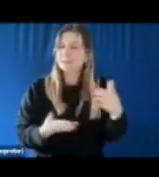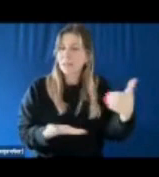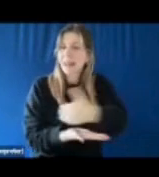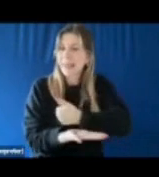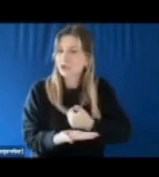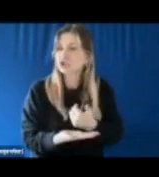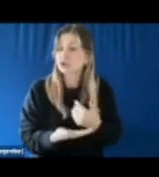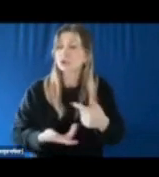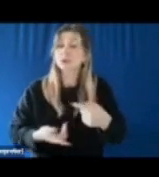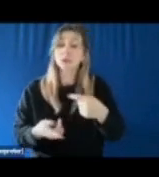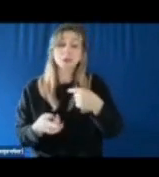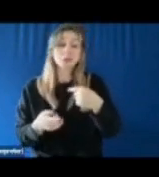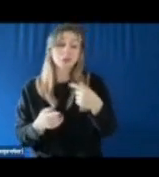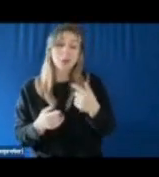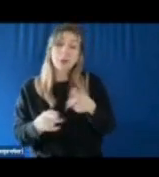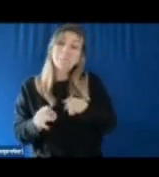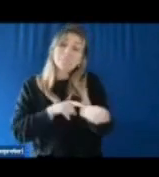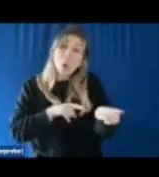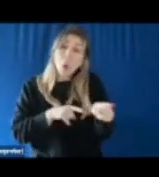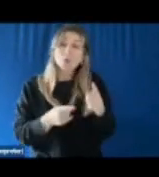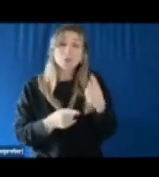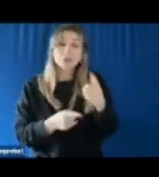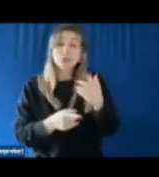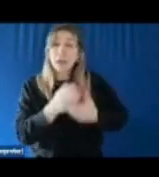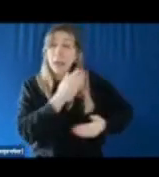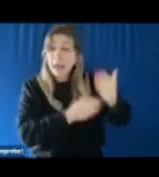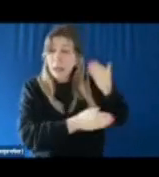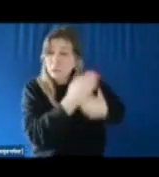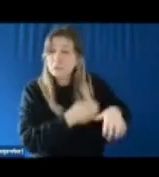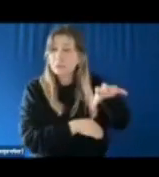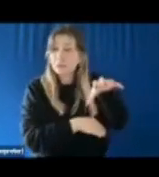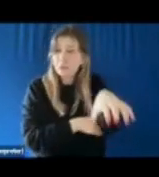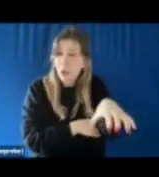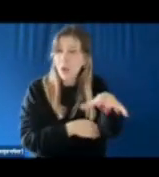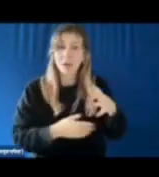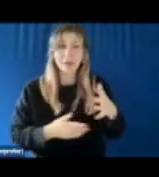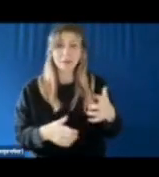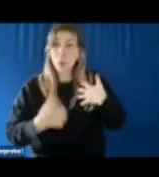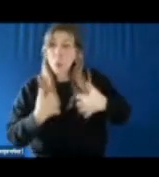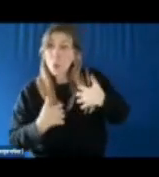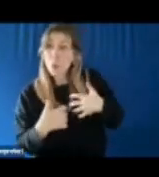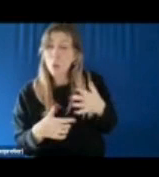organizations, venues, heritage and leisure attractions. I've spent about 10